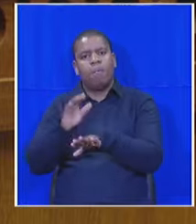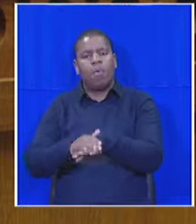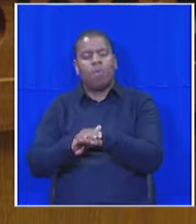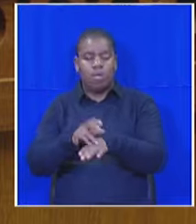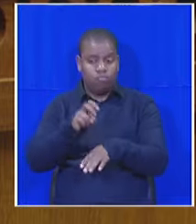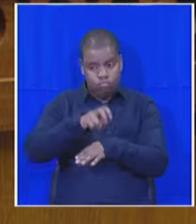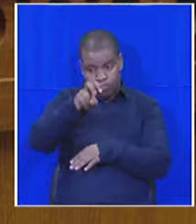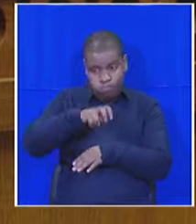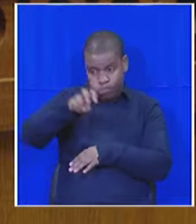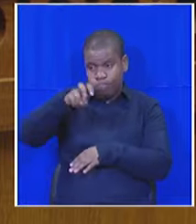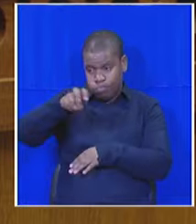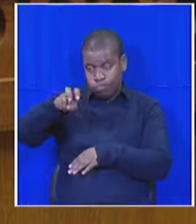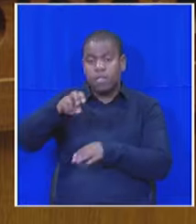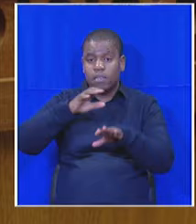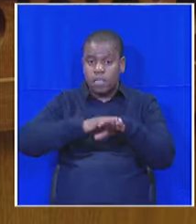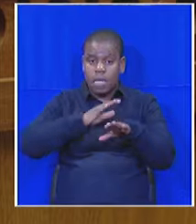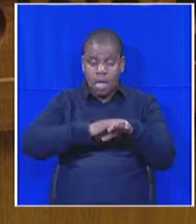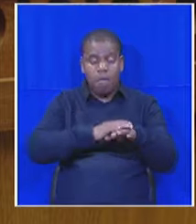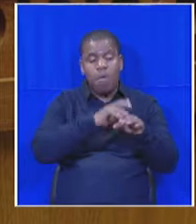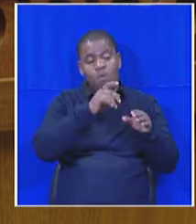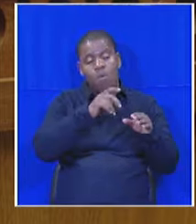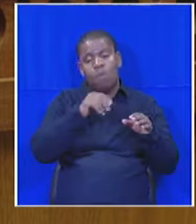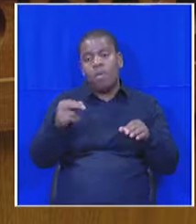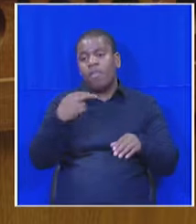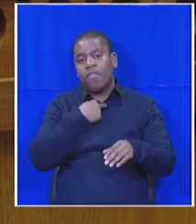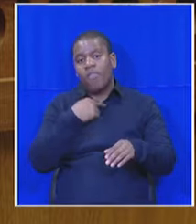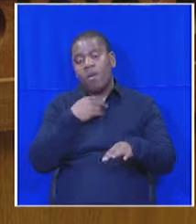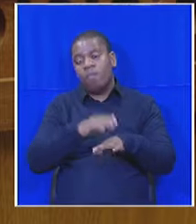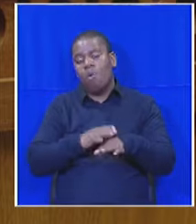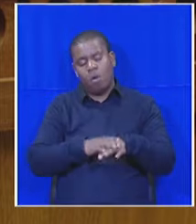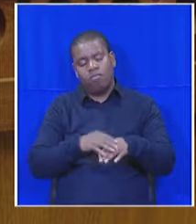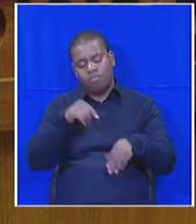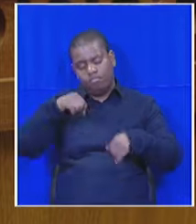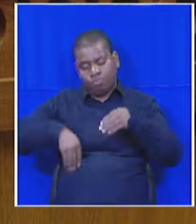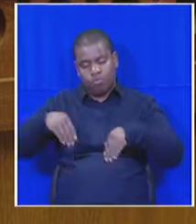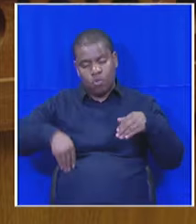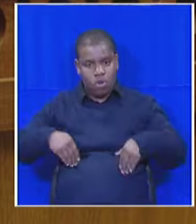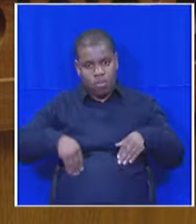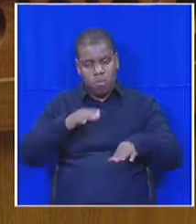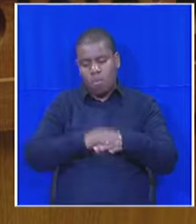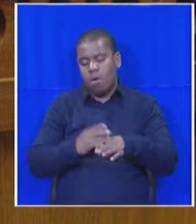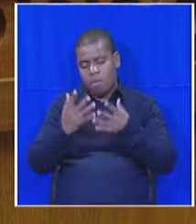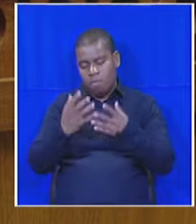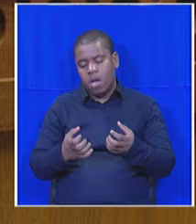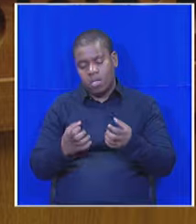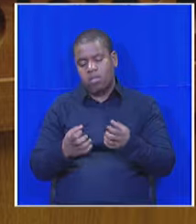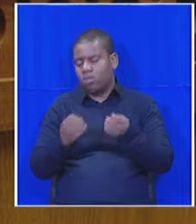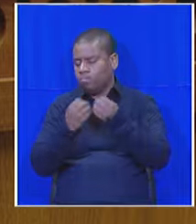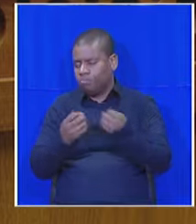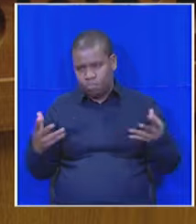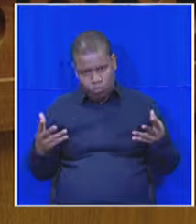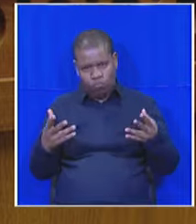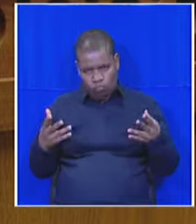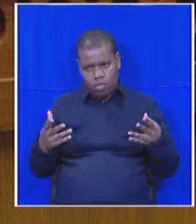the reduction in the budget for anti-corruption activities. We cannot support a budget that so plainly